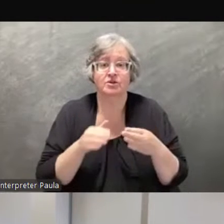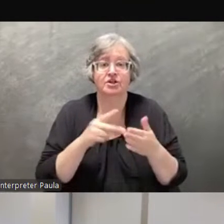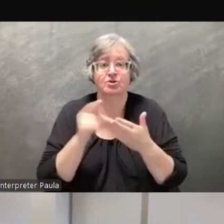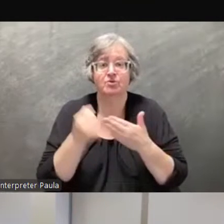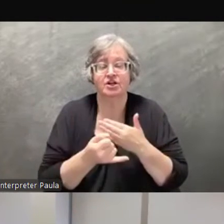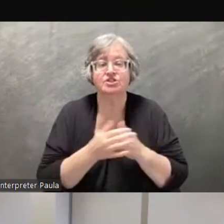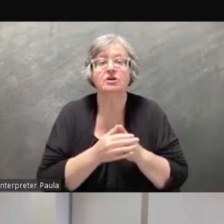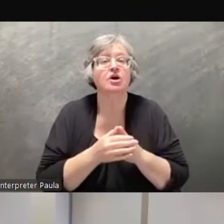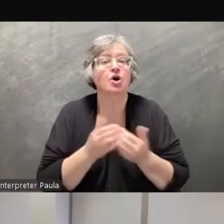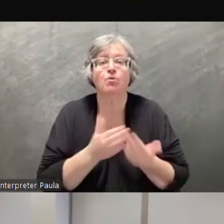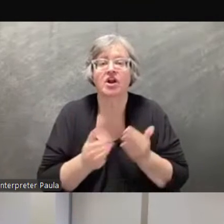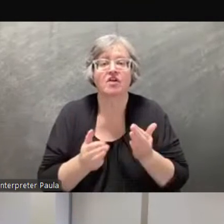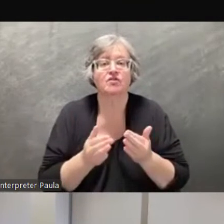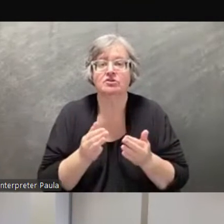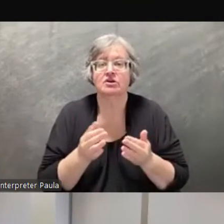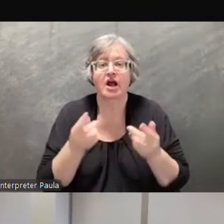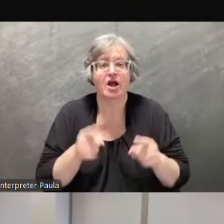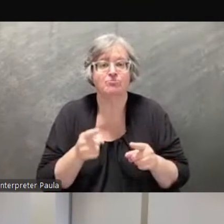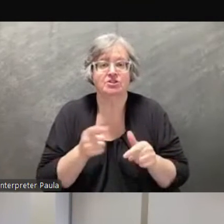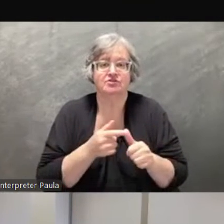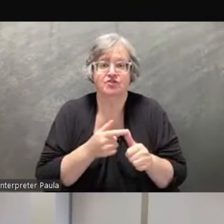happy to take any questions on this item.